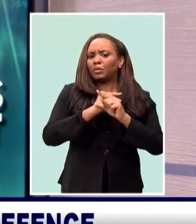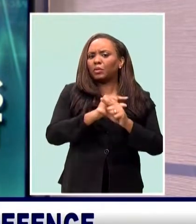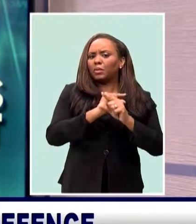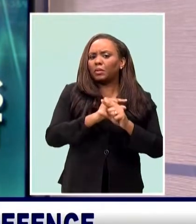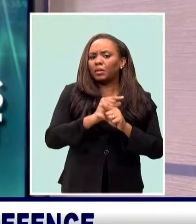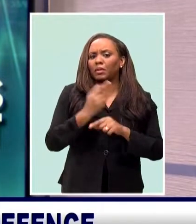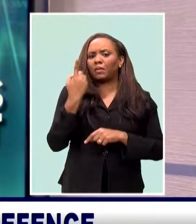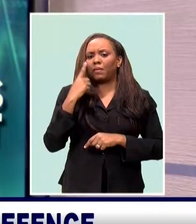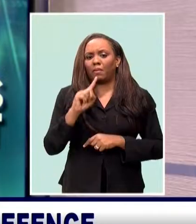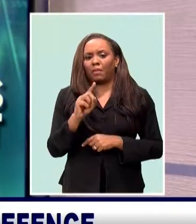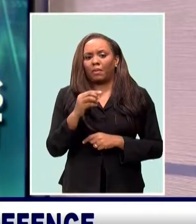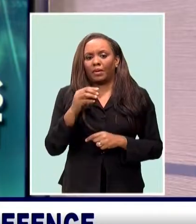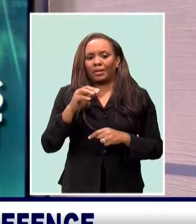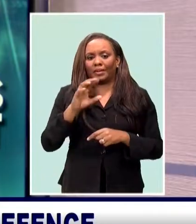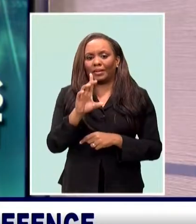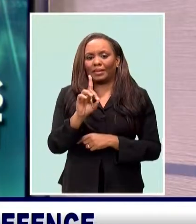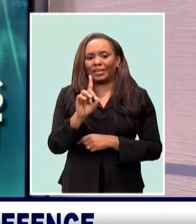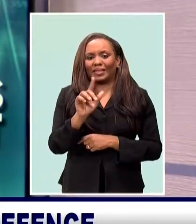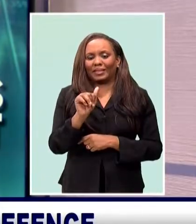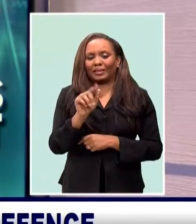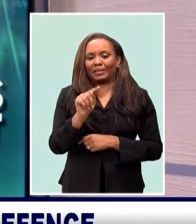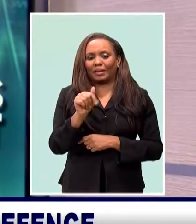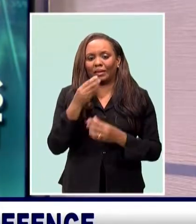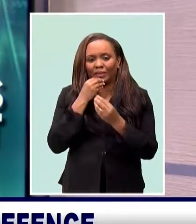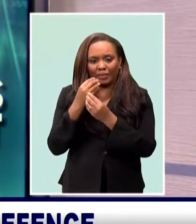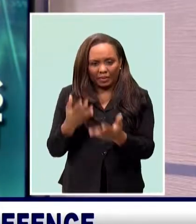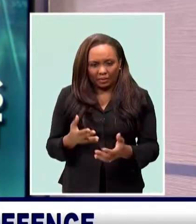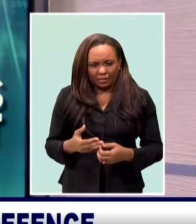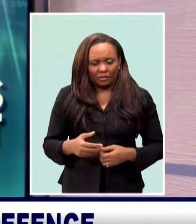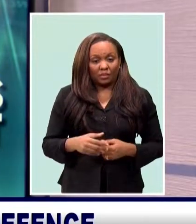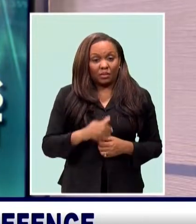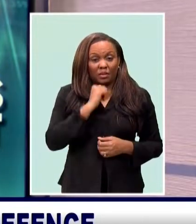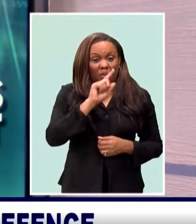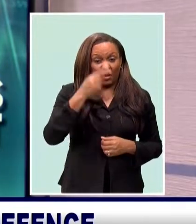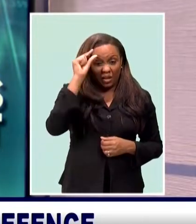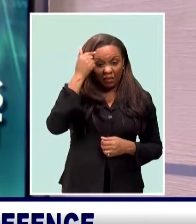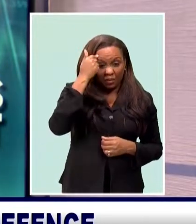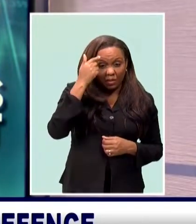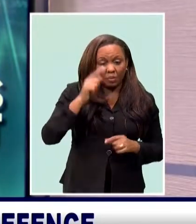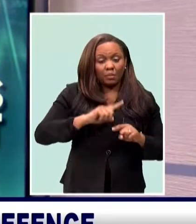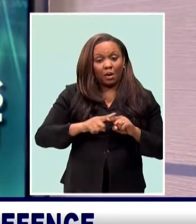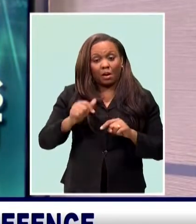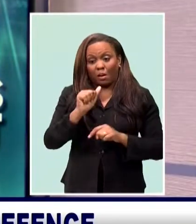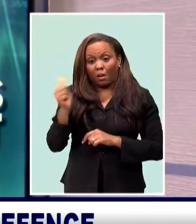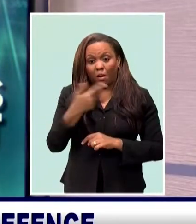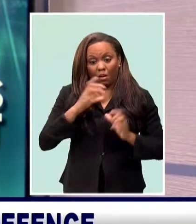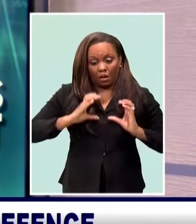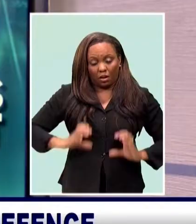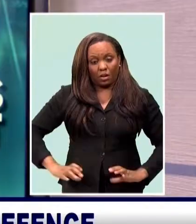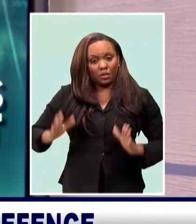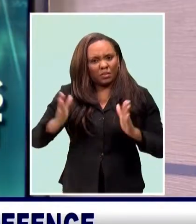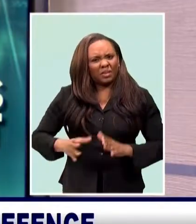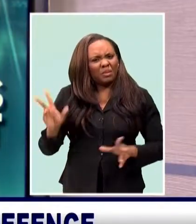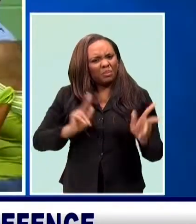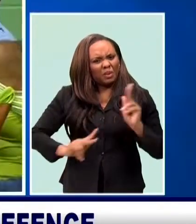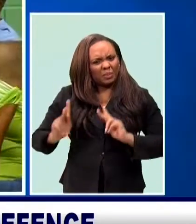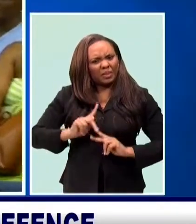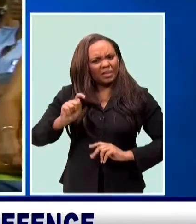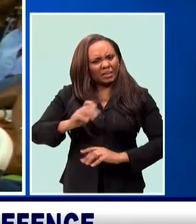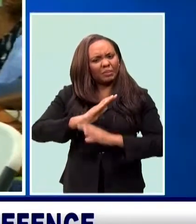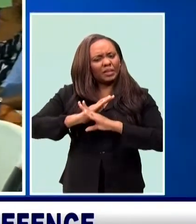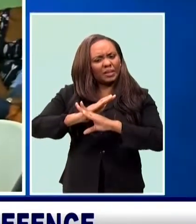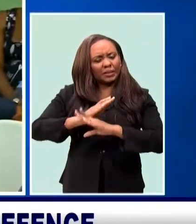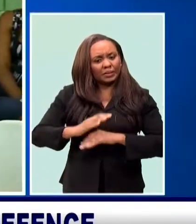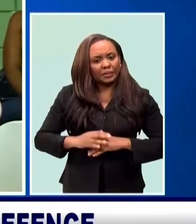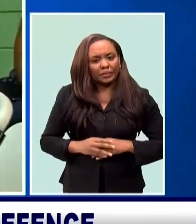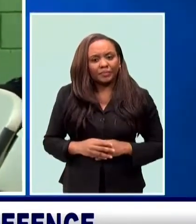says it's not only government's digital assets which must be protected, but the data and privacy of citizens as well. There is a